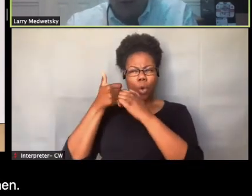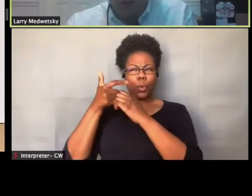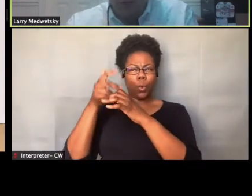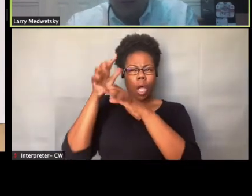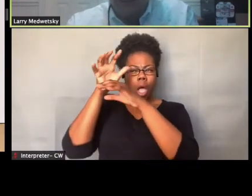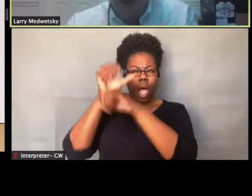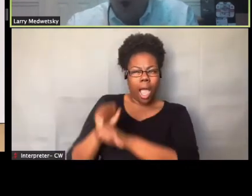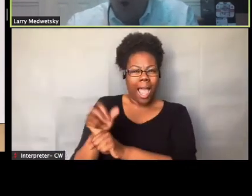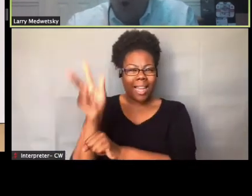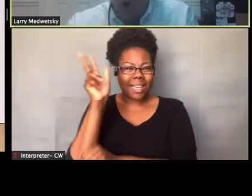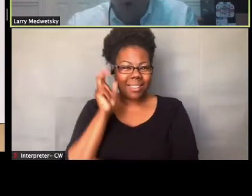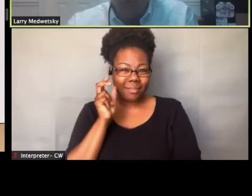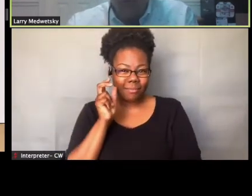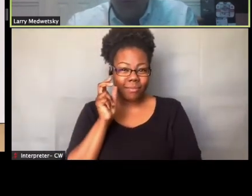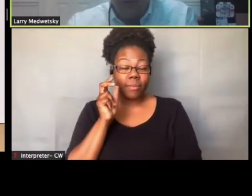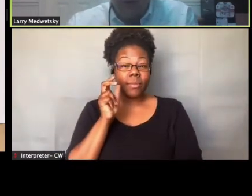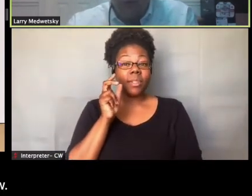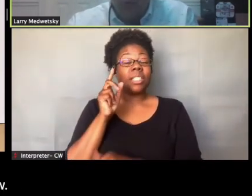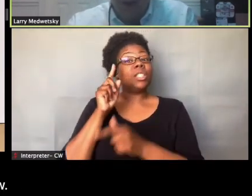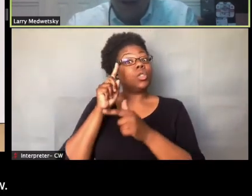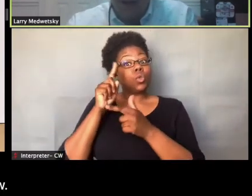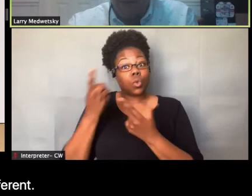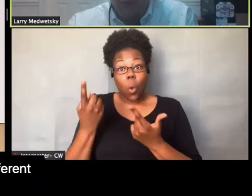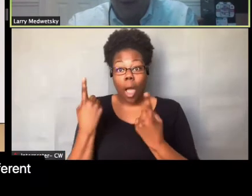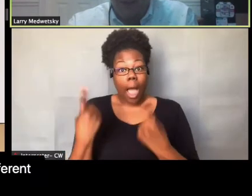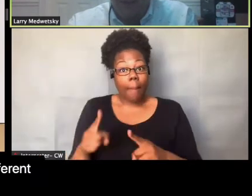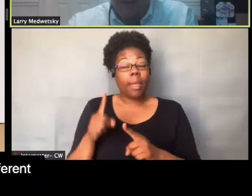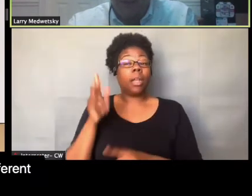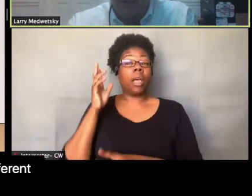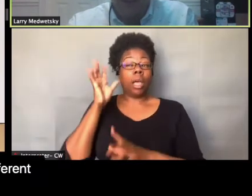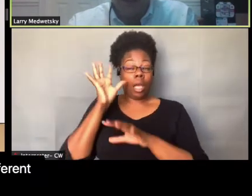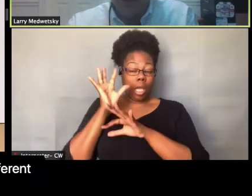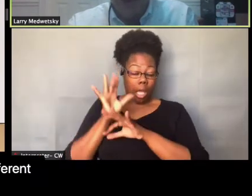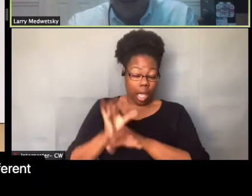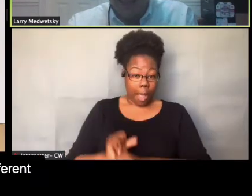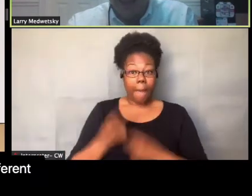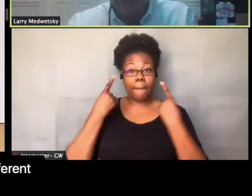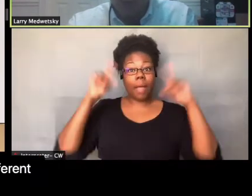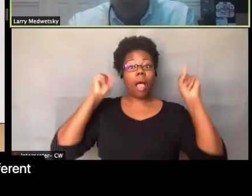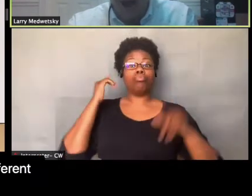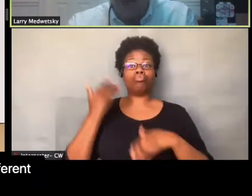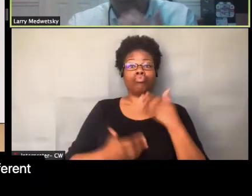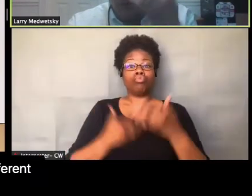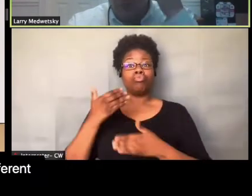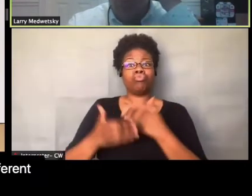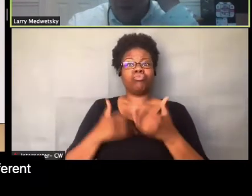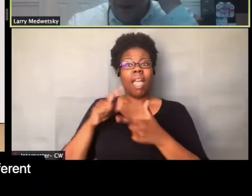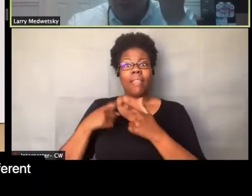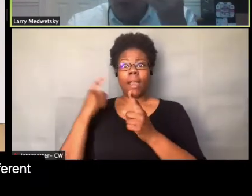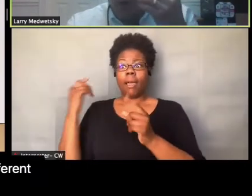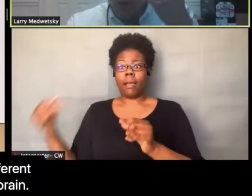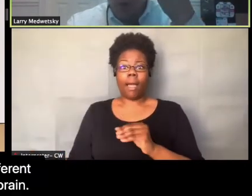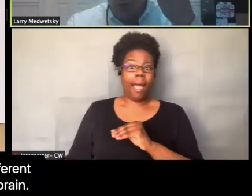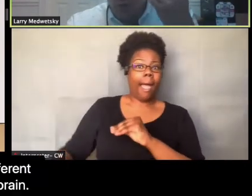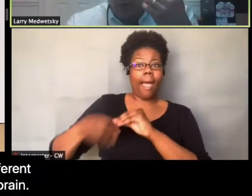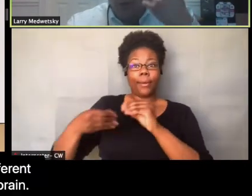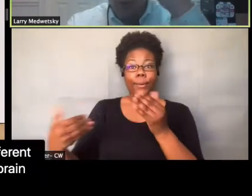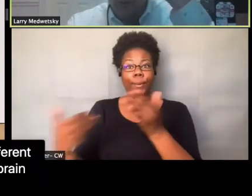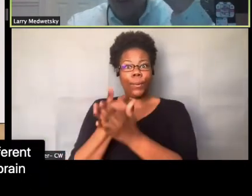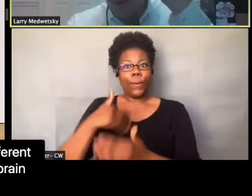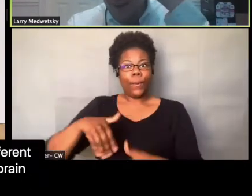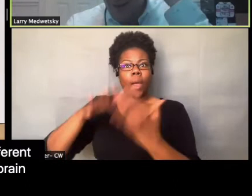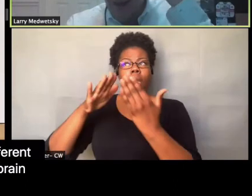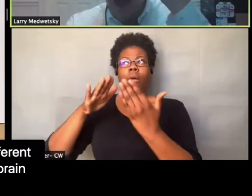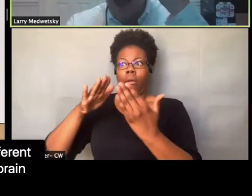you introduce a whole new different way of trying to listen, it takes a while for the brain to